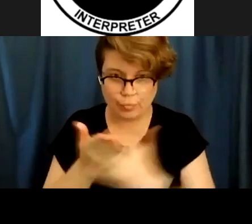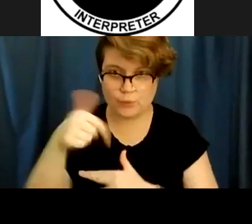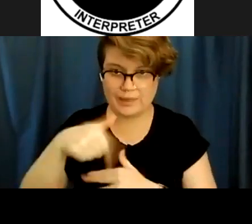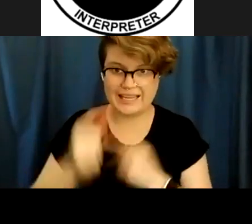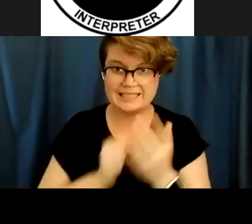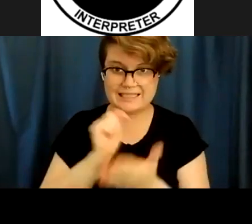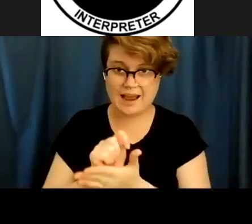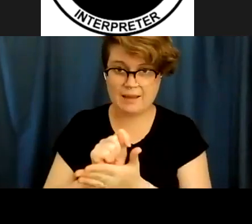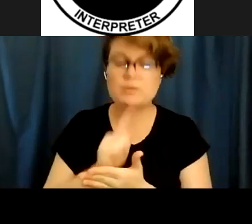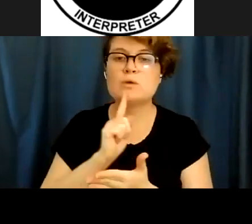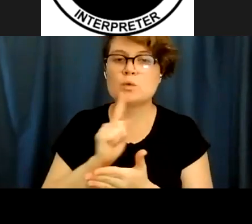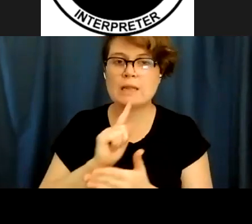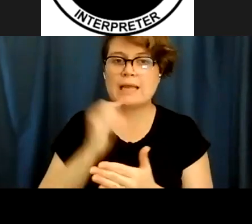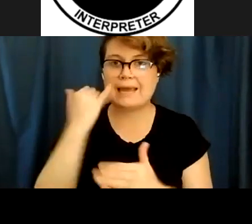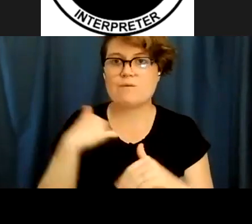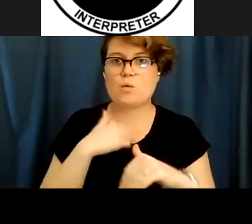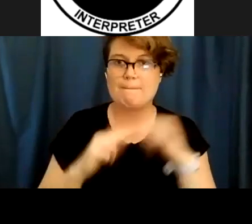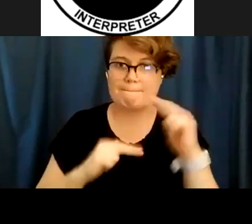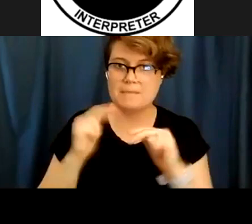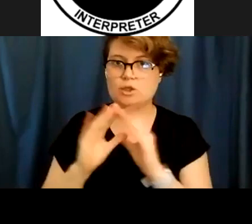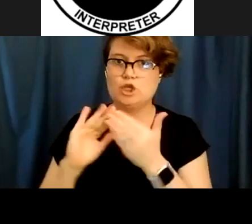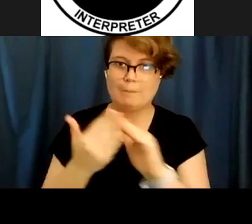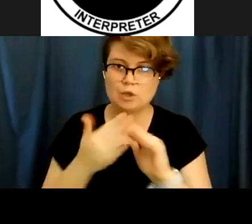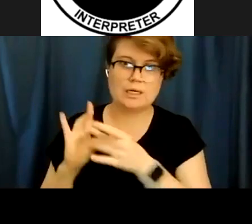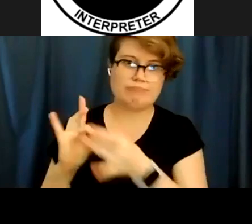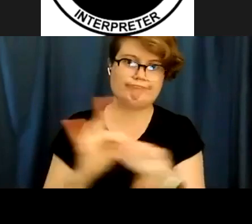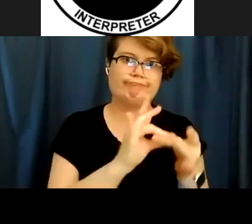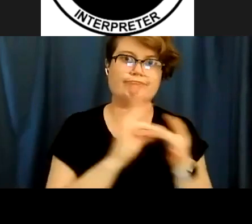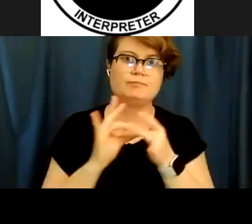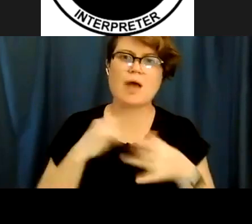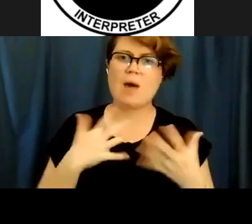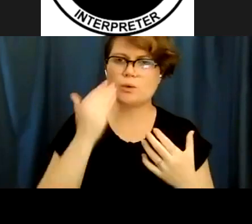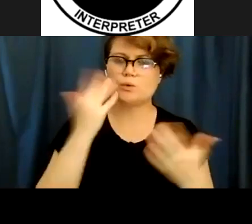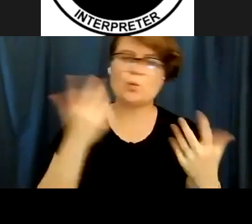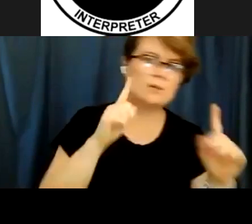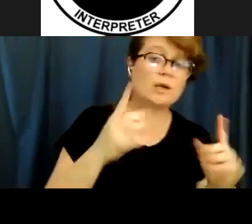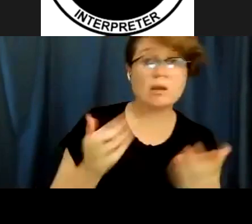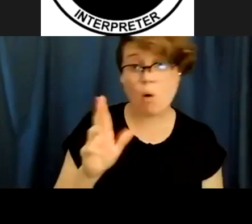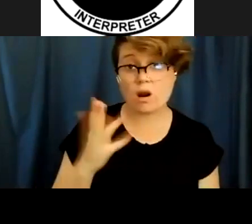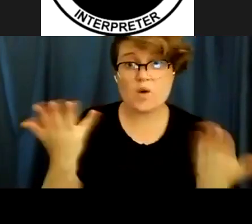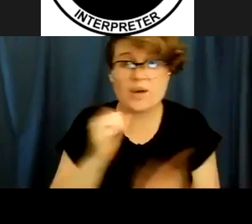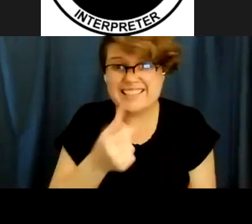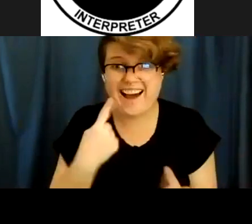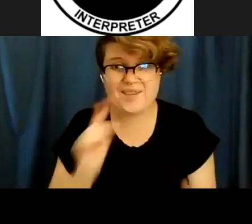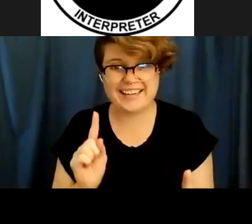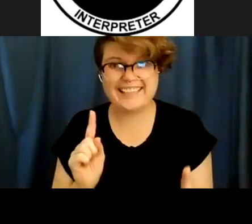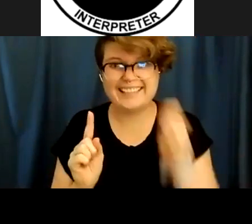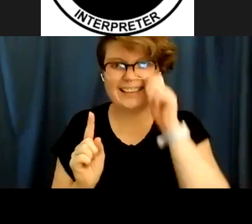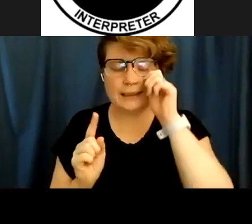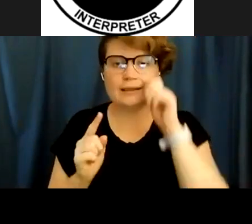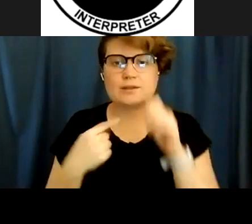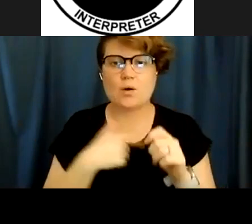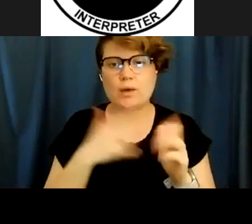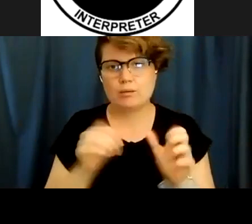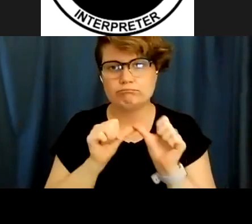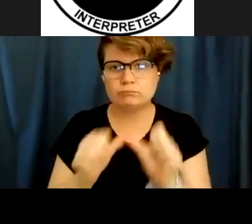that community. And so we want to hear from you all of what's working and what maybe isn't working as we continue to navigate this